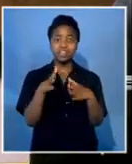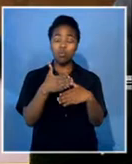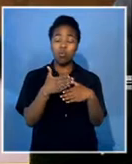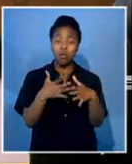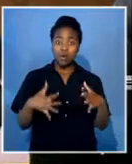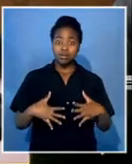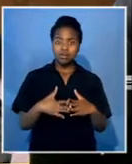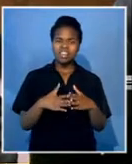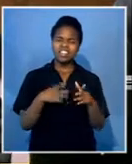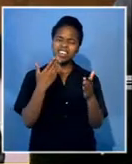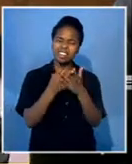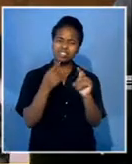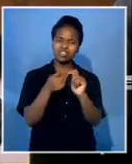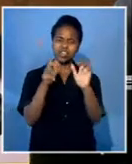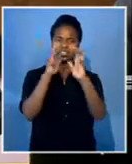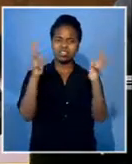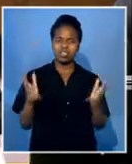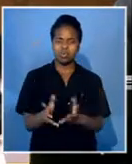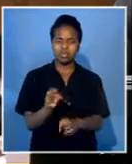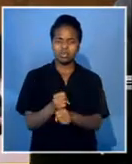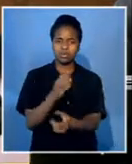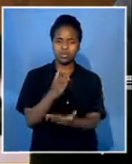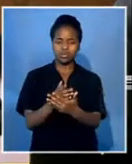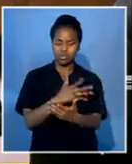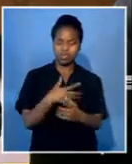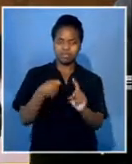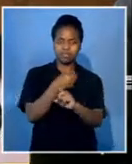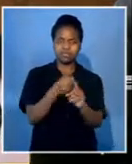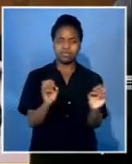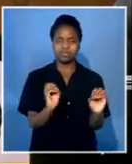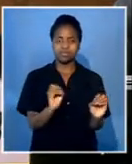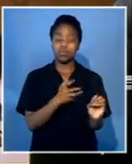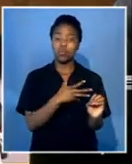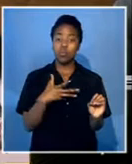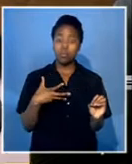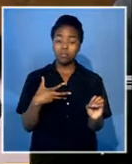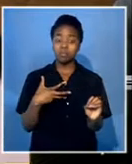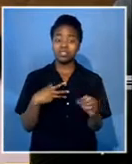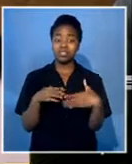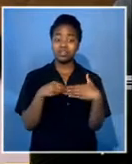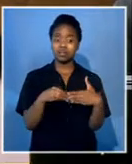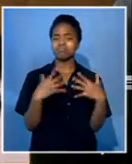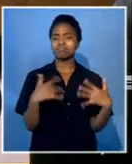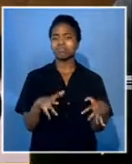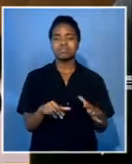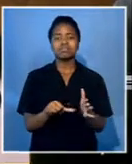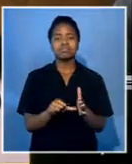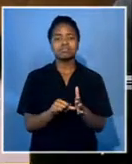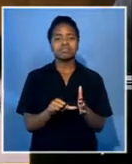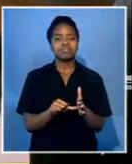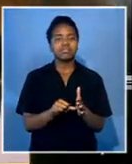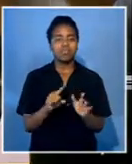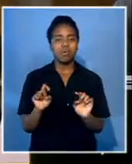by combating violence against women and building equality. Women's leadership is central to reconciliation and